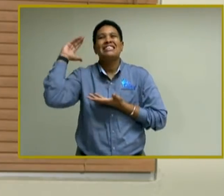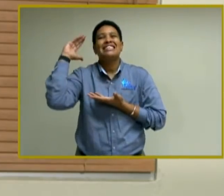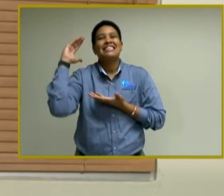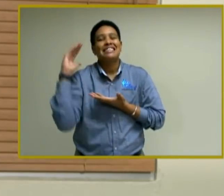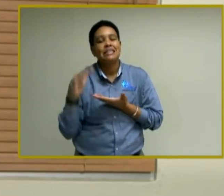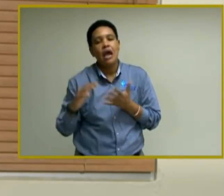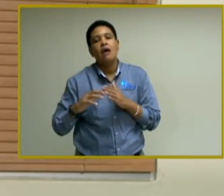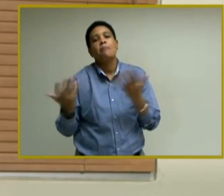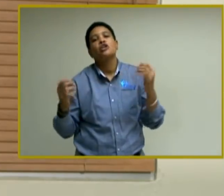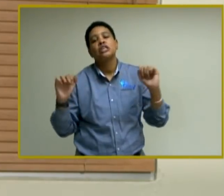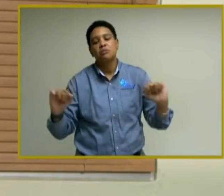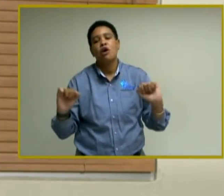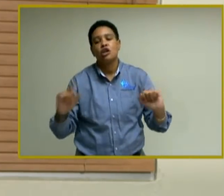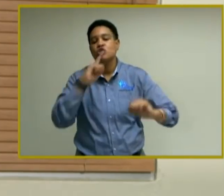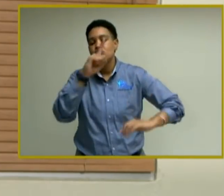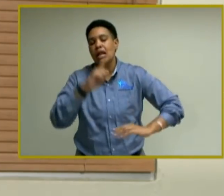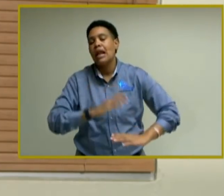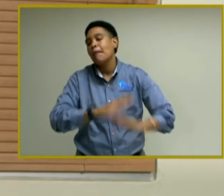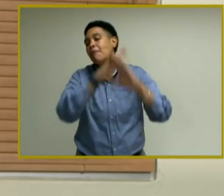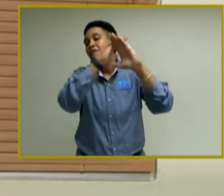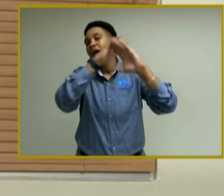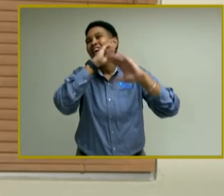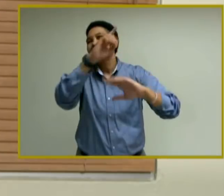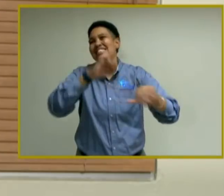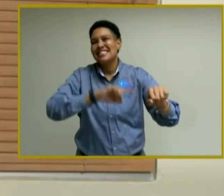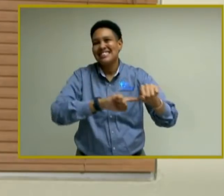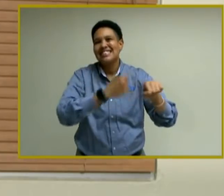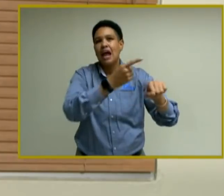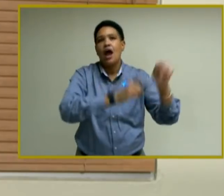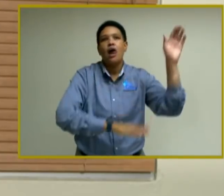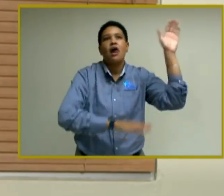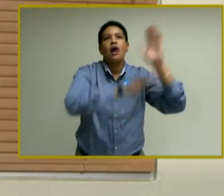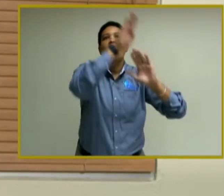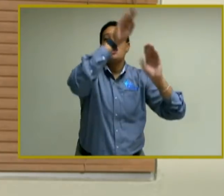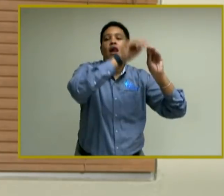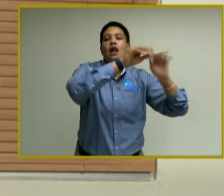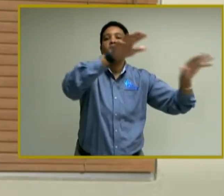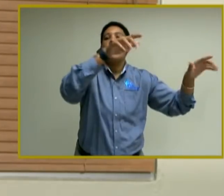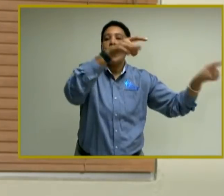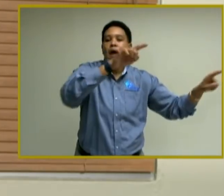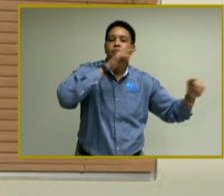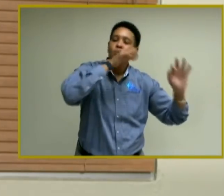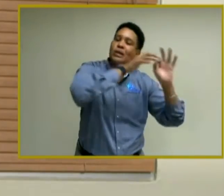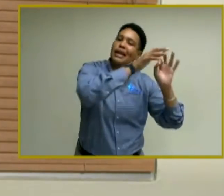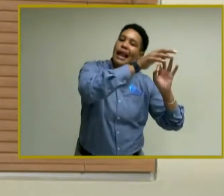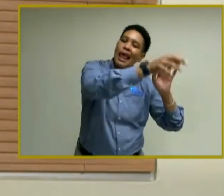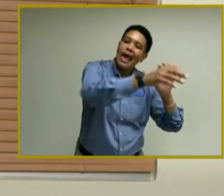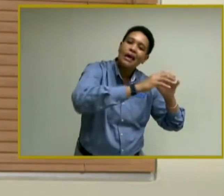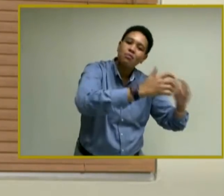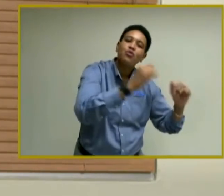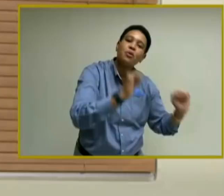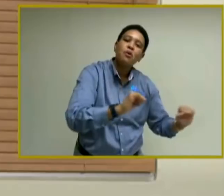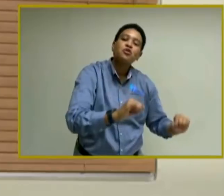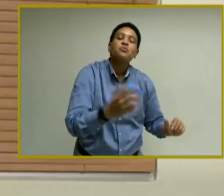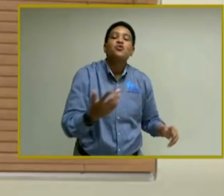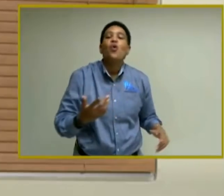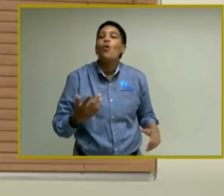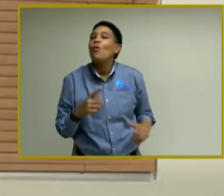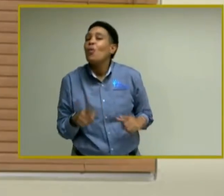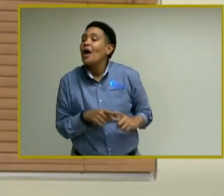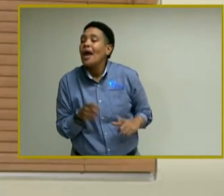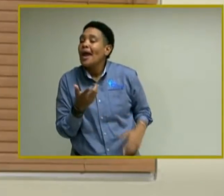as possible to prevent the start of that surge, to delay it as much as possible, so that